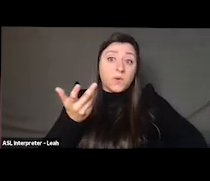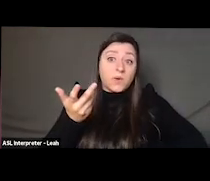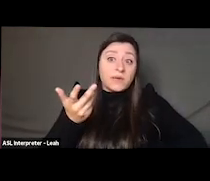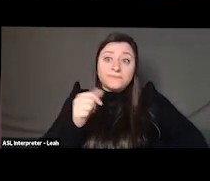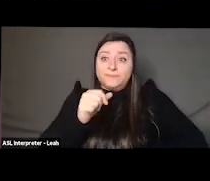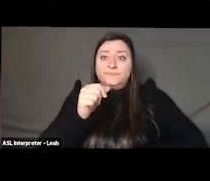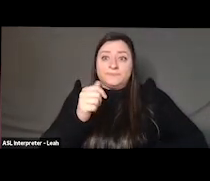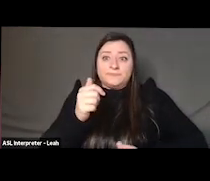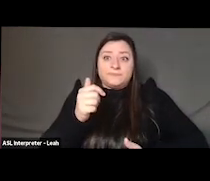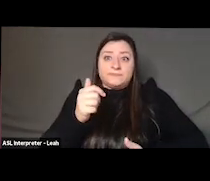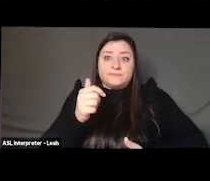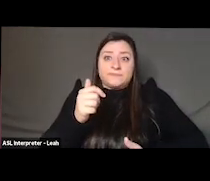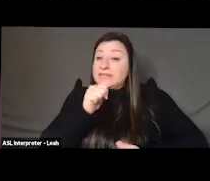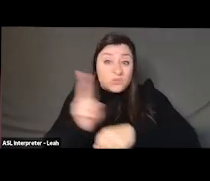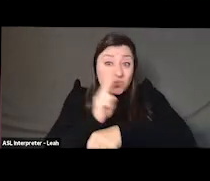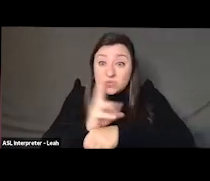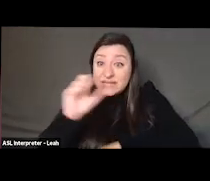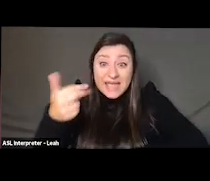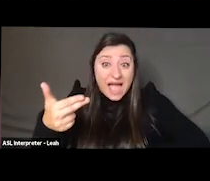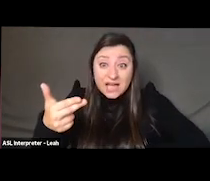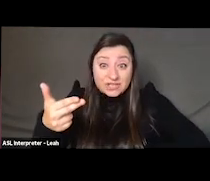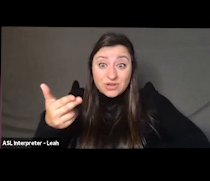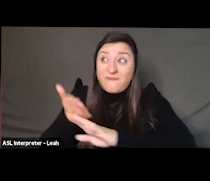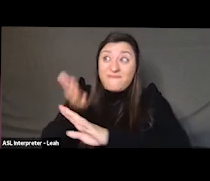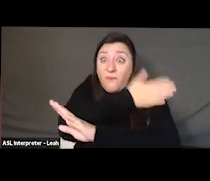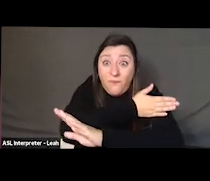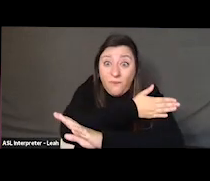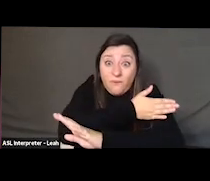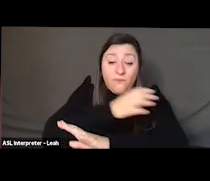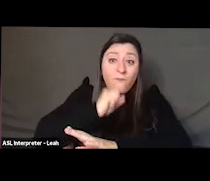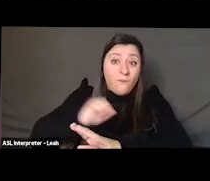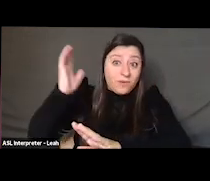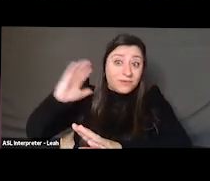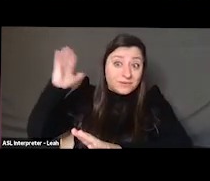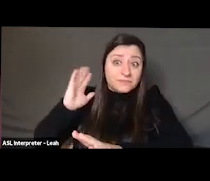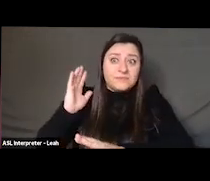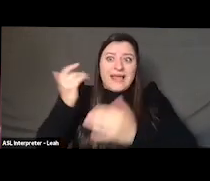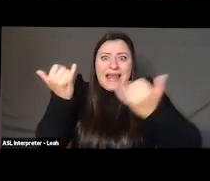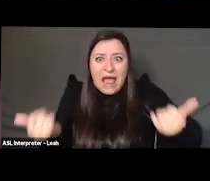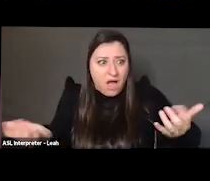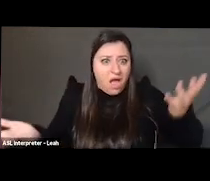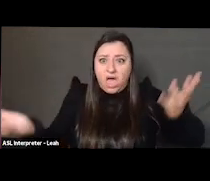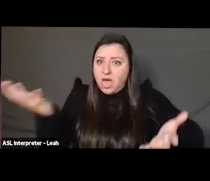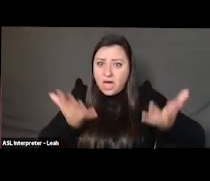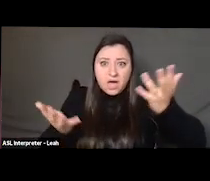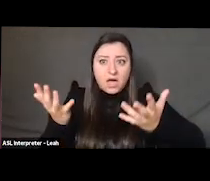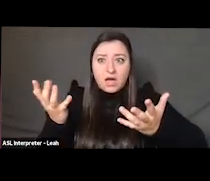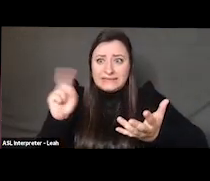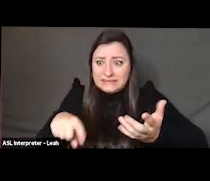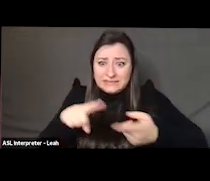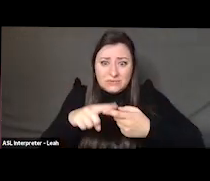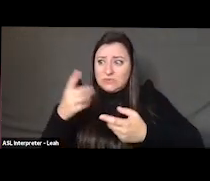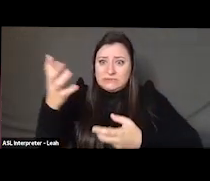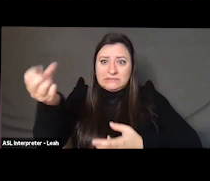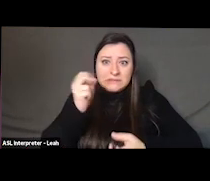didn't use cash before the second half of the 19th century on a large scale, now had to take personal